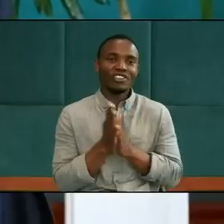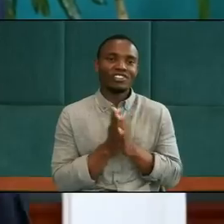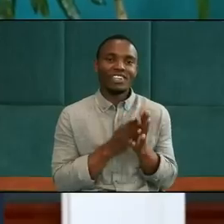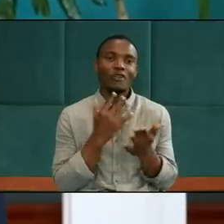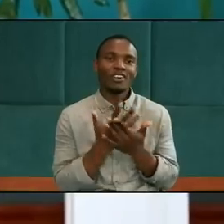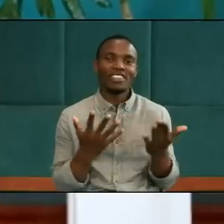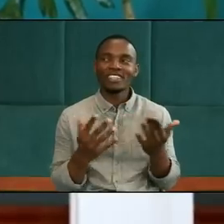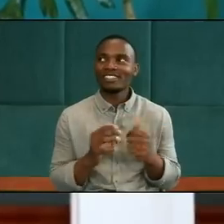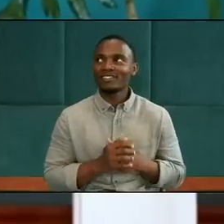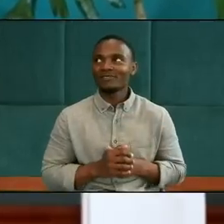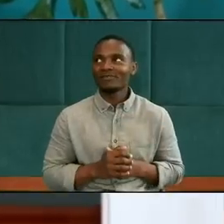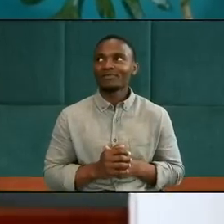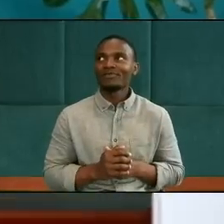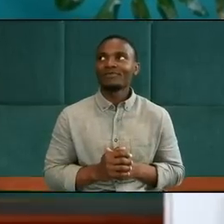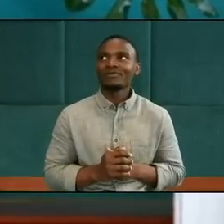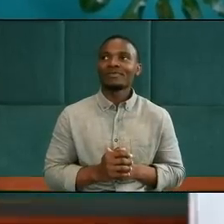stuff.